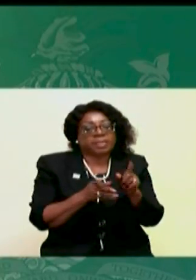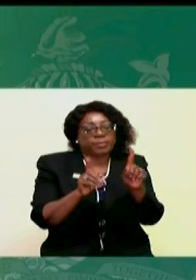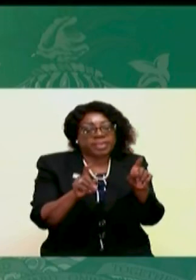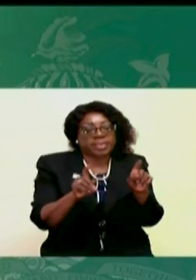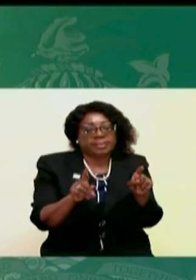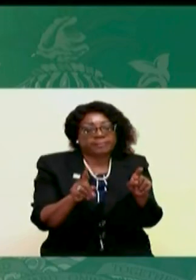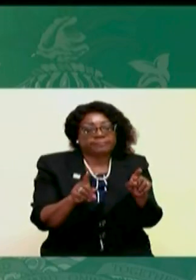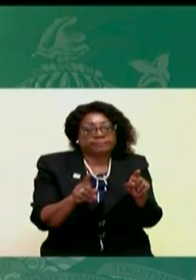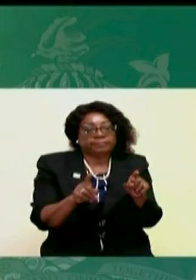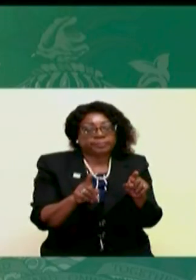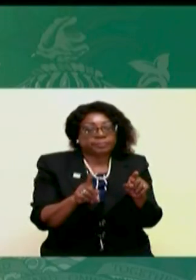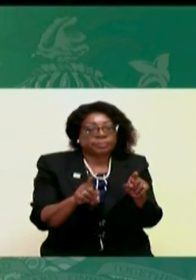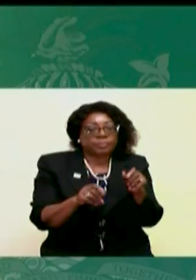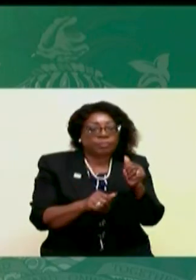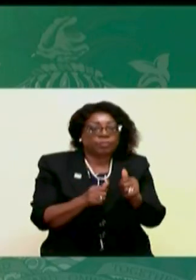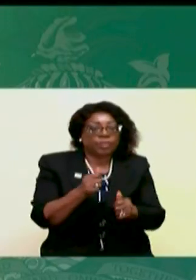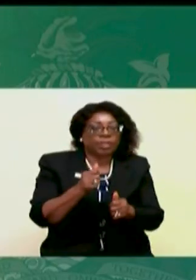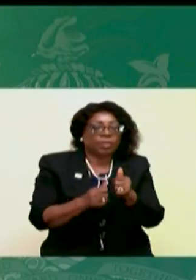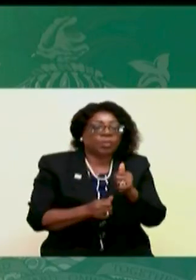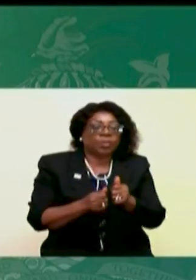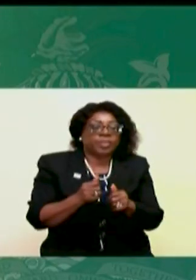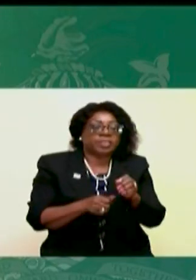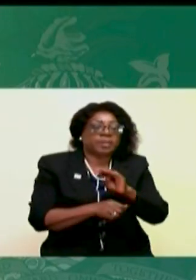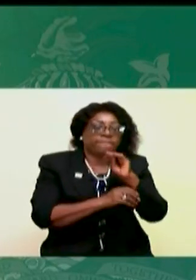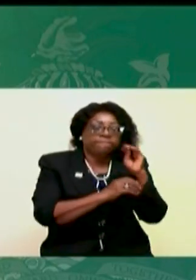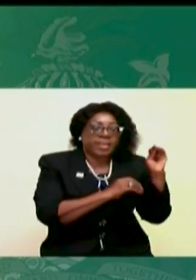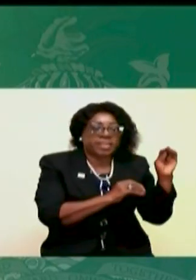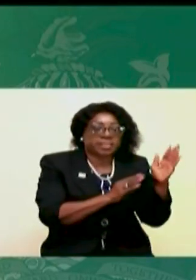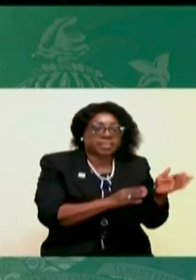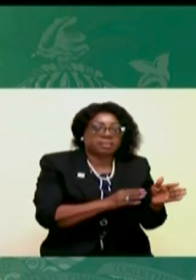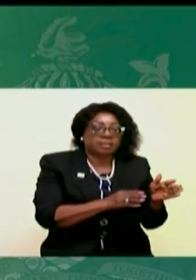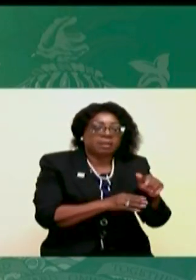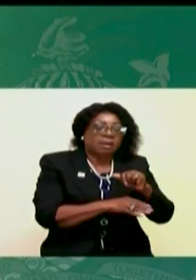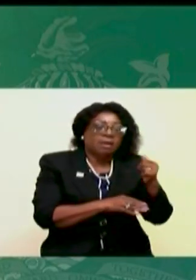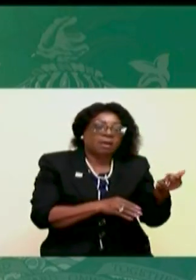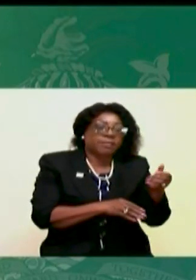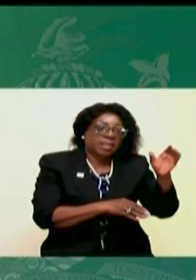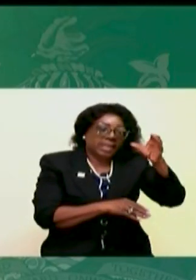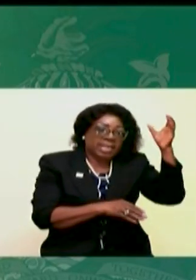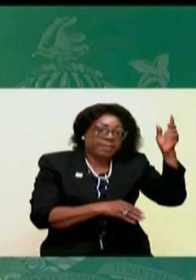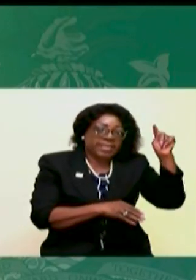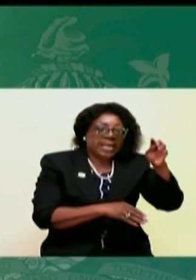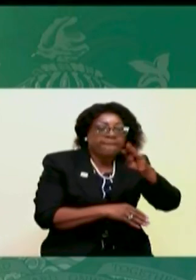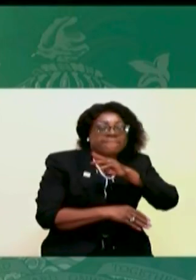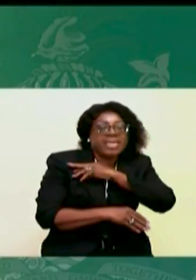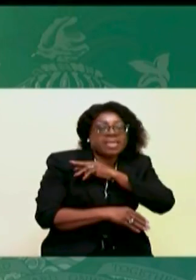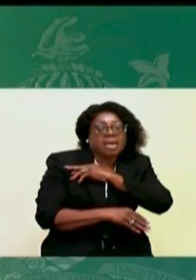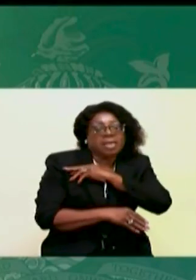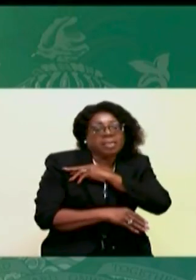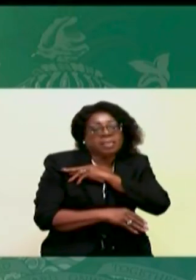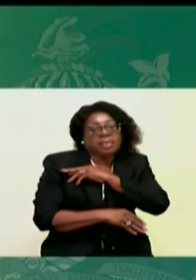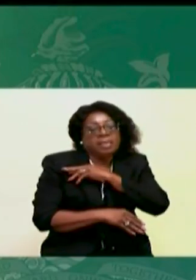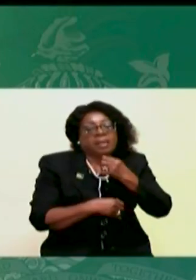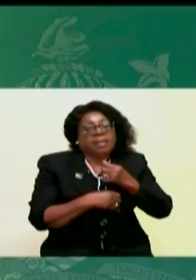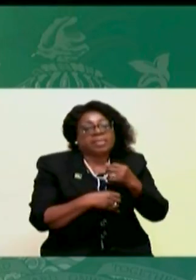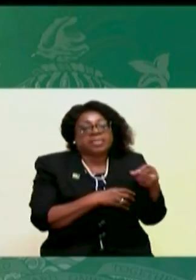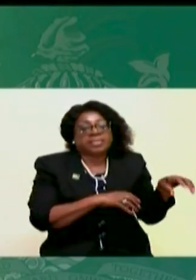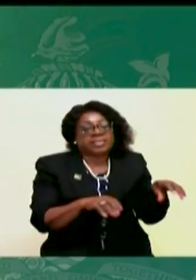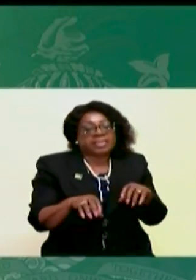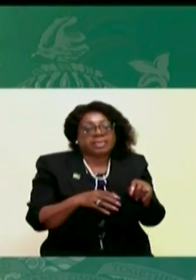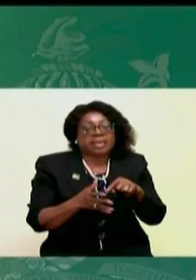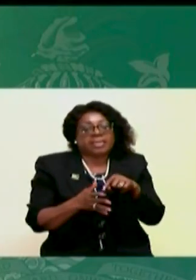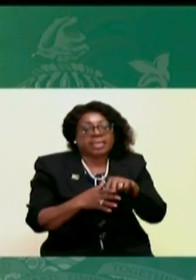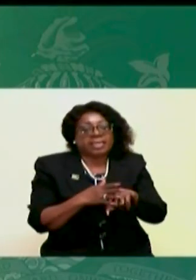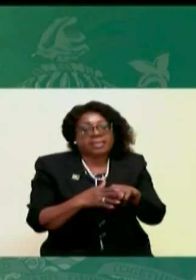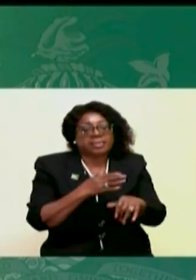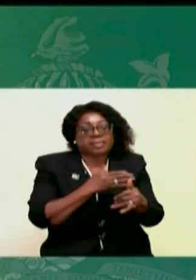than Clementi may not have to do that in this country? Which other minister? No other minister had to do that in this country